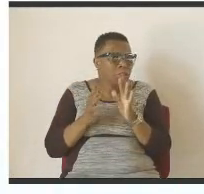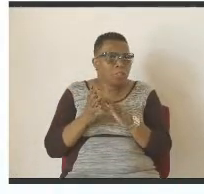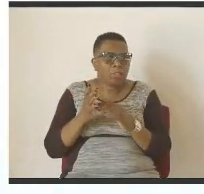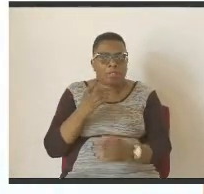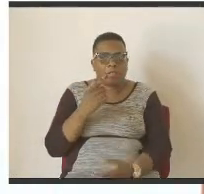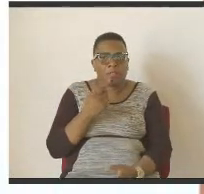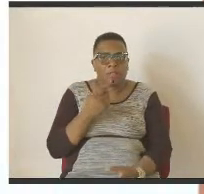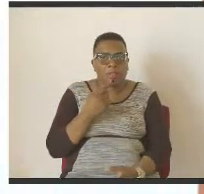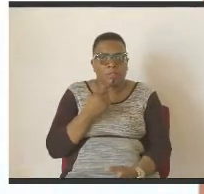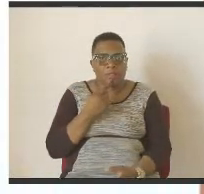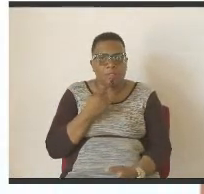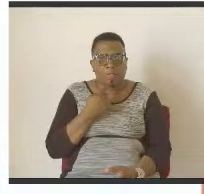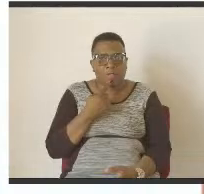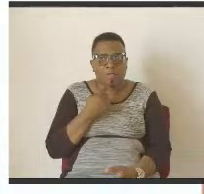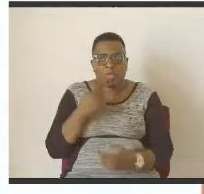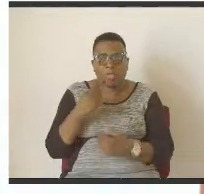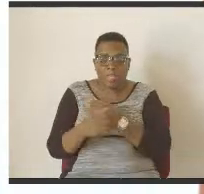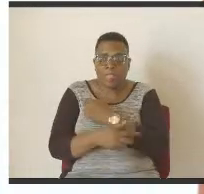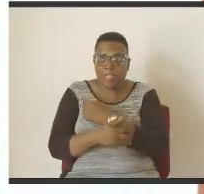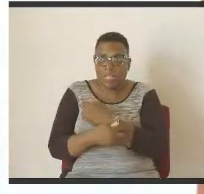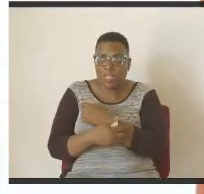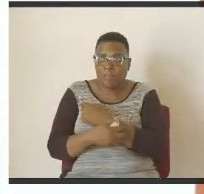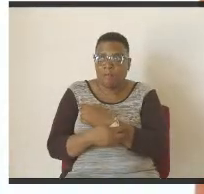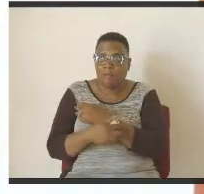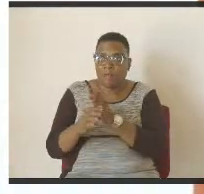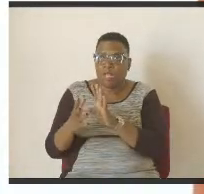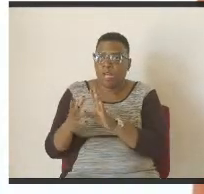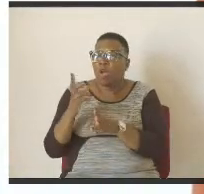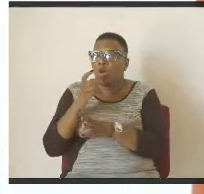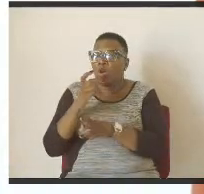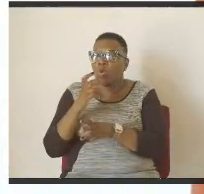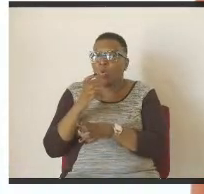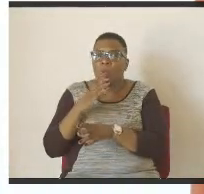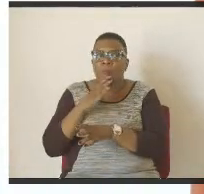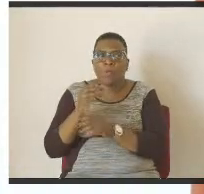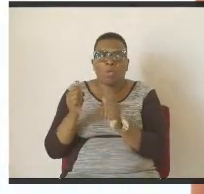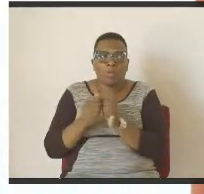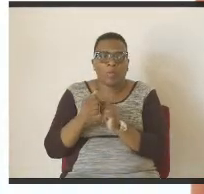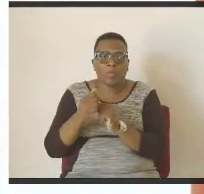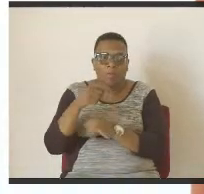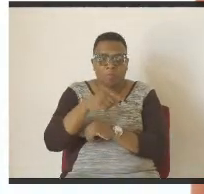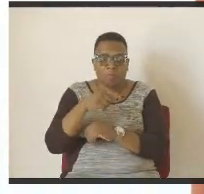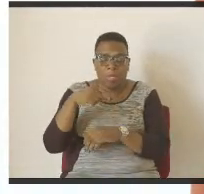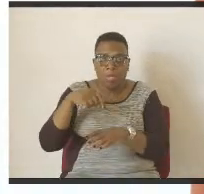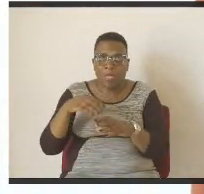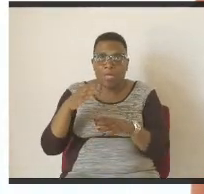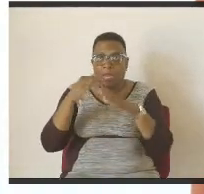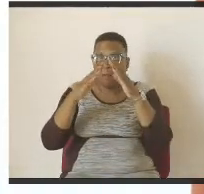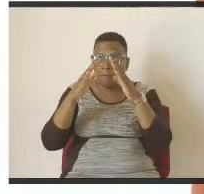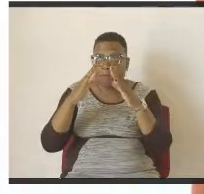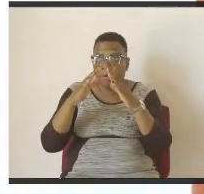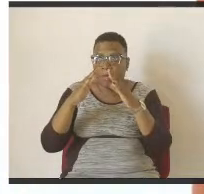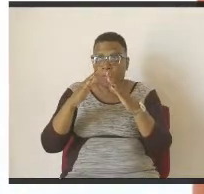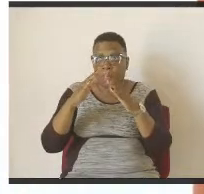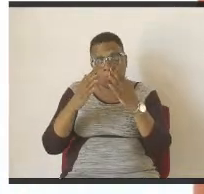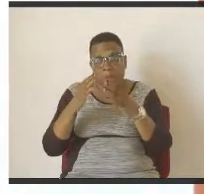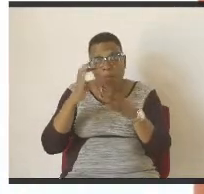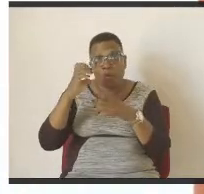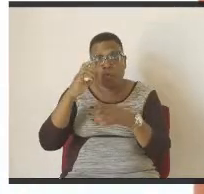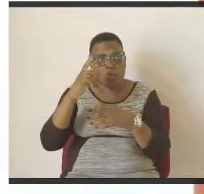the dying thief, you will be with me in paradise. Mm-hmm. So probably he was one of those first persons who